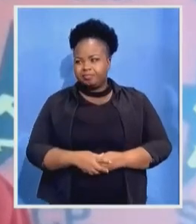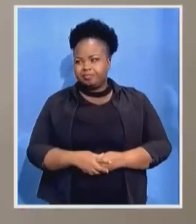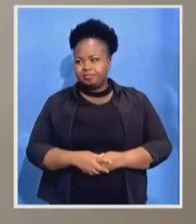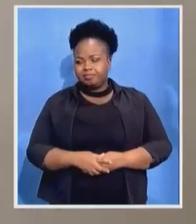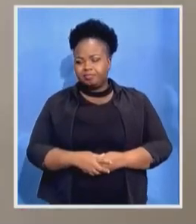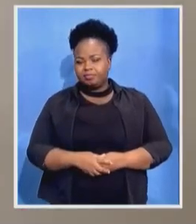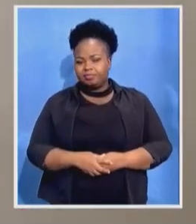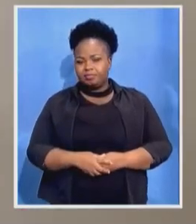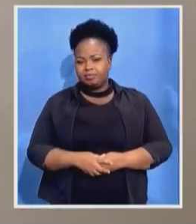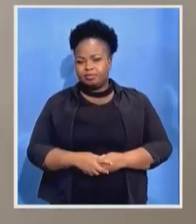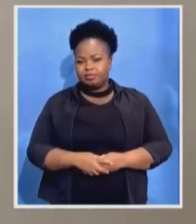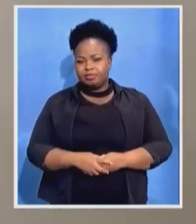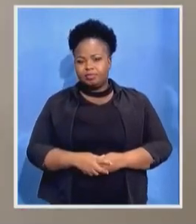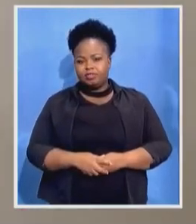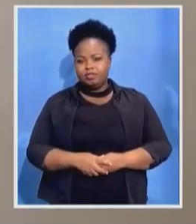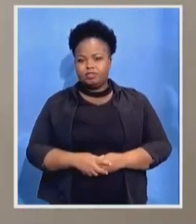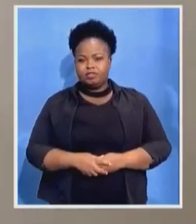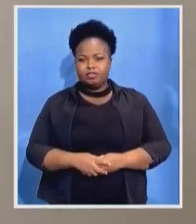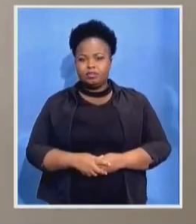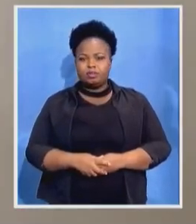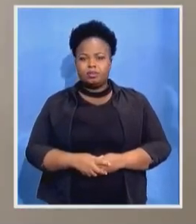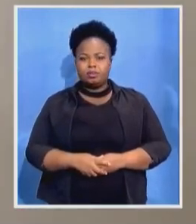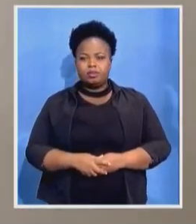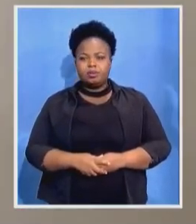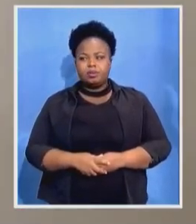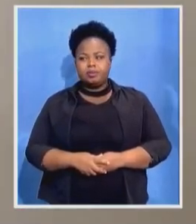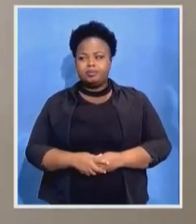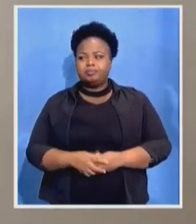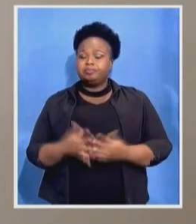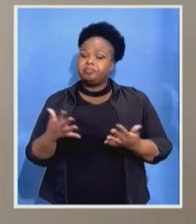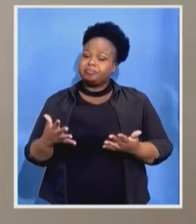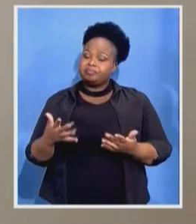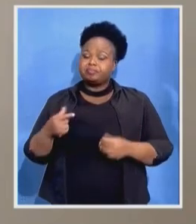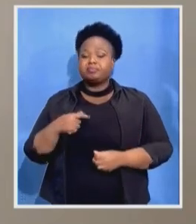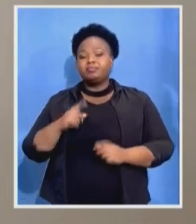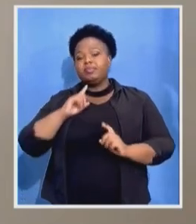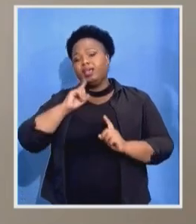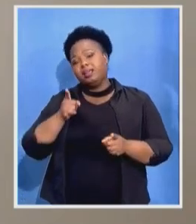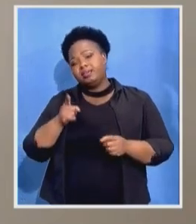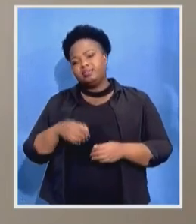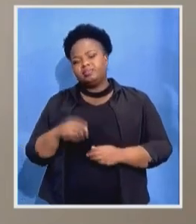Well, the answer, Alex, is very brief and straightforward to somebody.